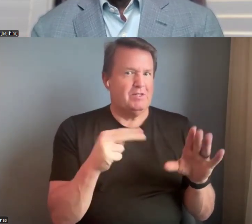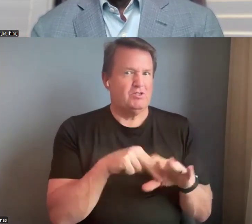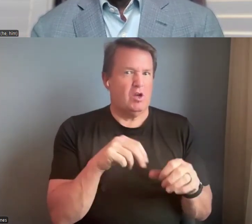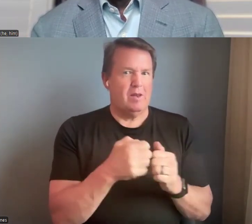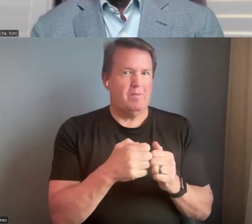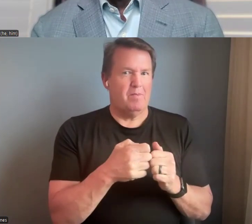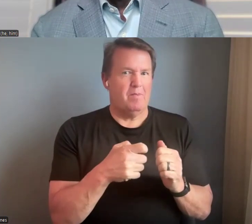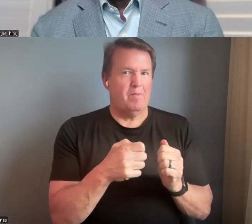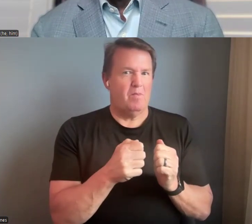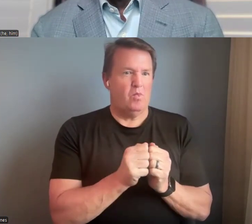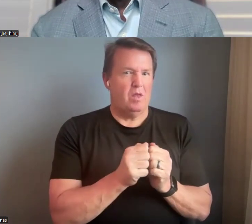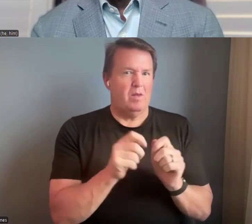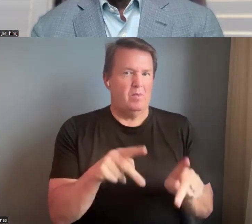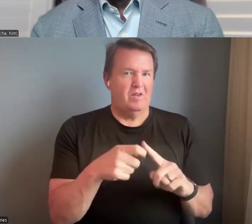UCSF